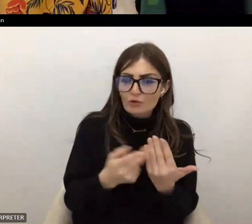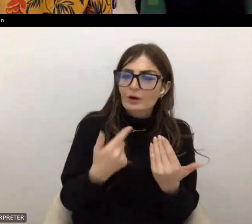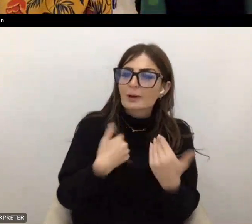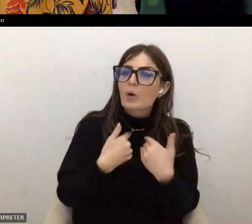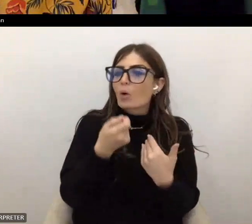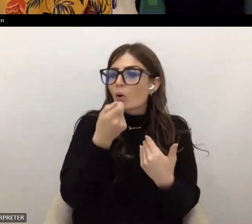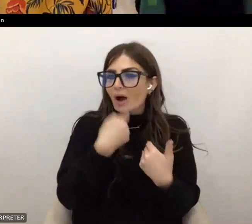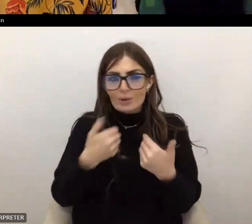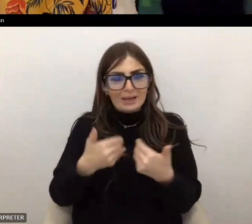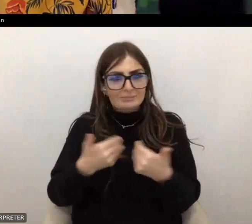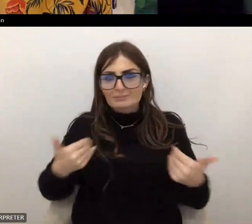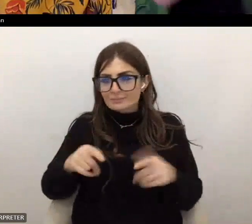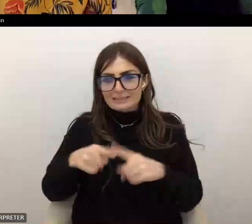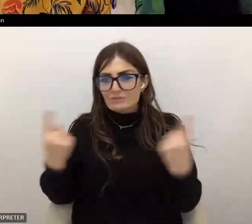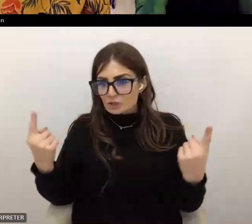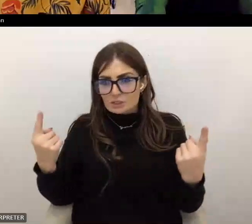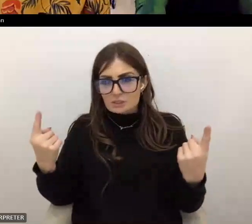exempt?